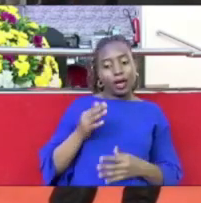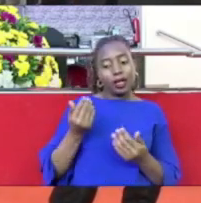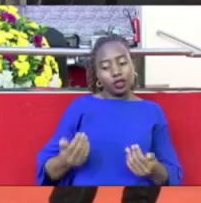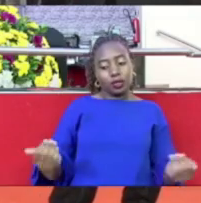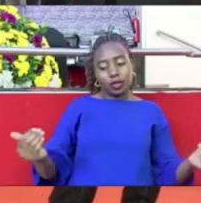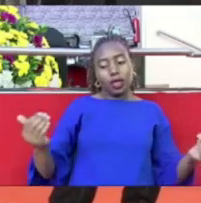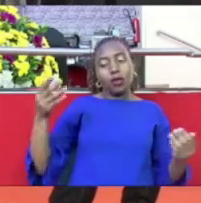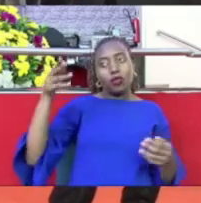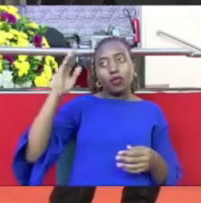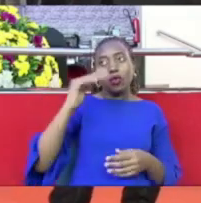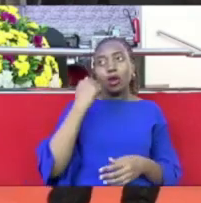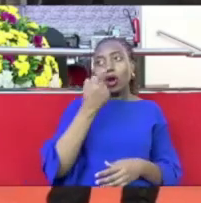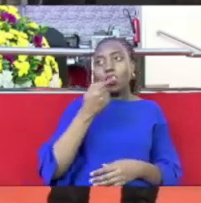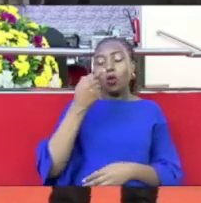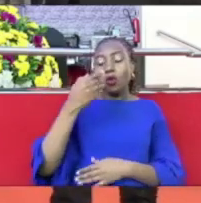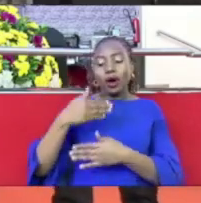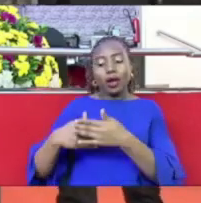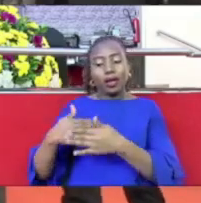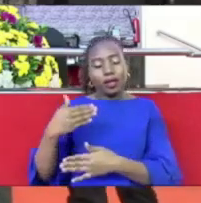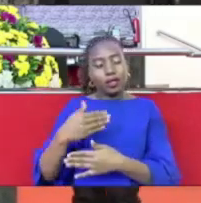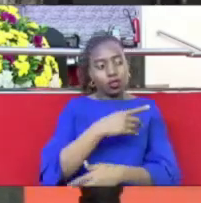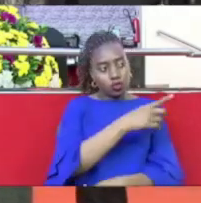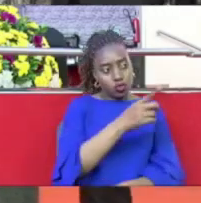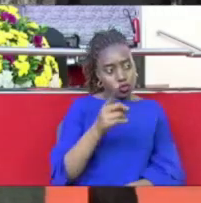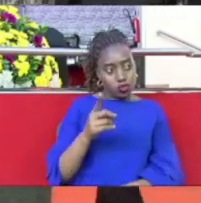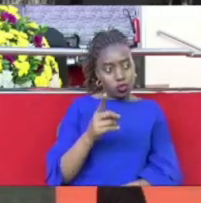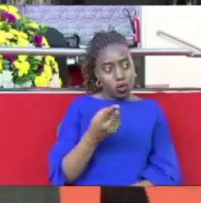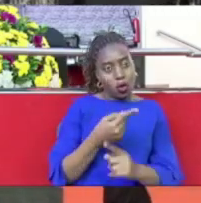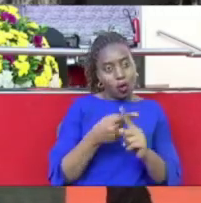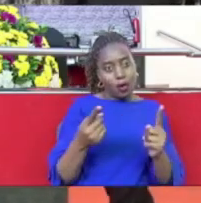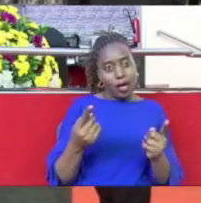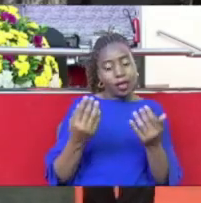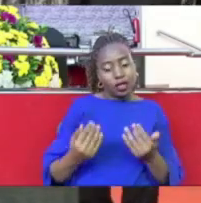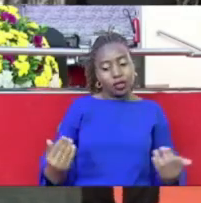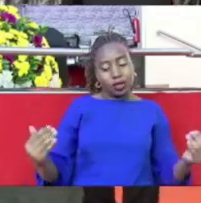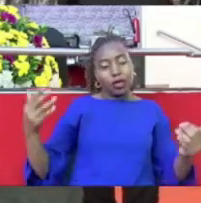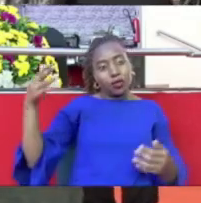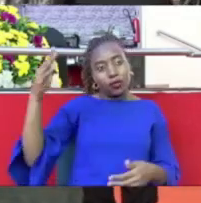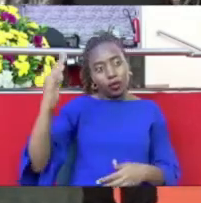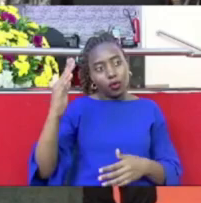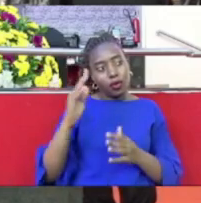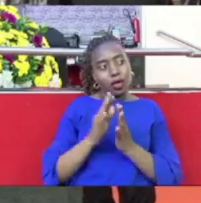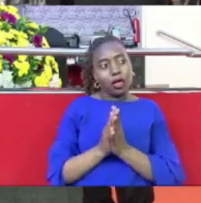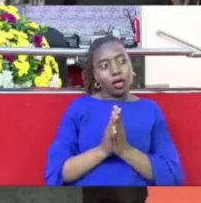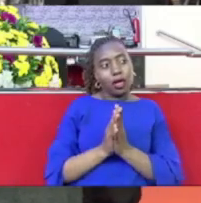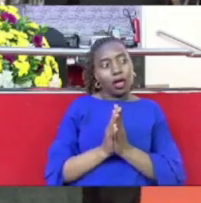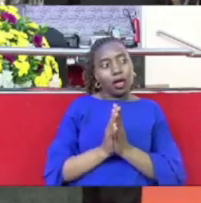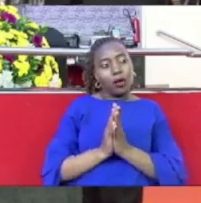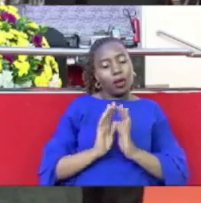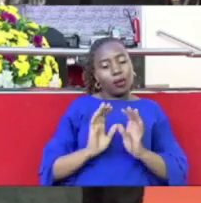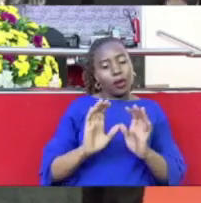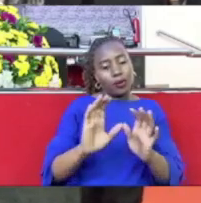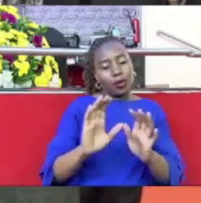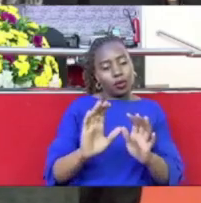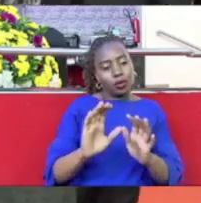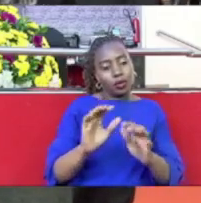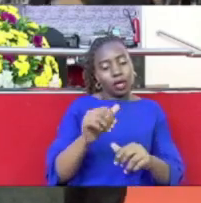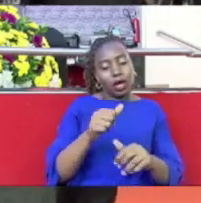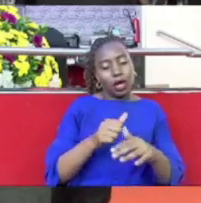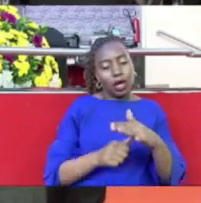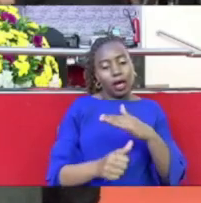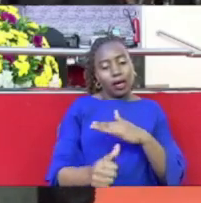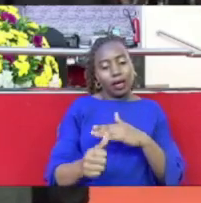next to you. Ambaye ameketi kando nawe. But that child of God, lakini huyu mwana Mungu, will be pushed under the action of the Holy Spirit. Atasukumwa na